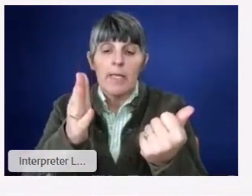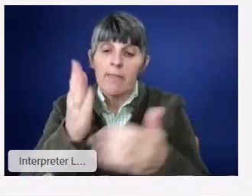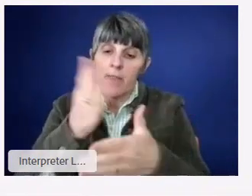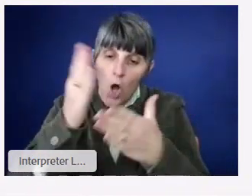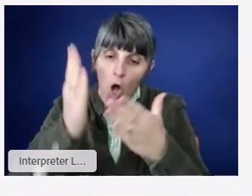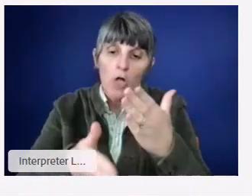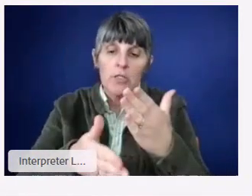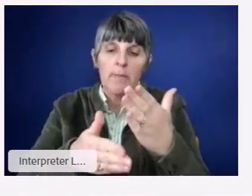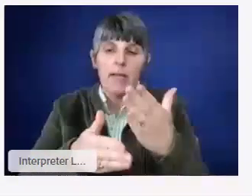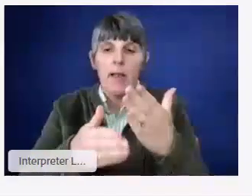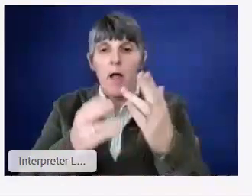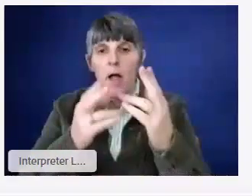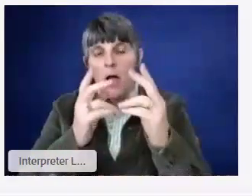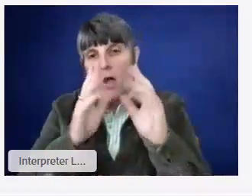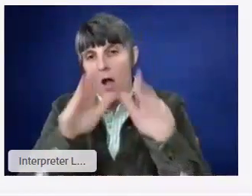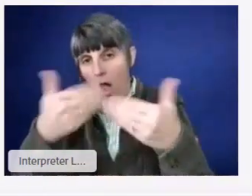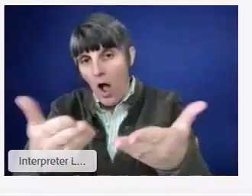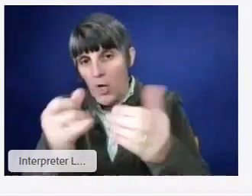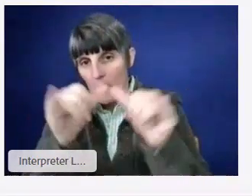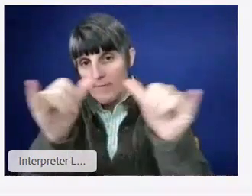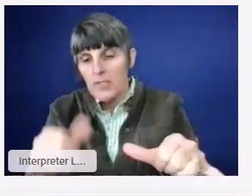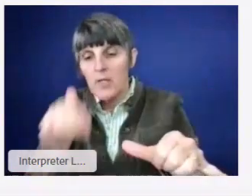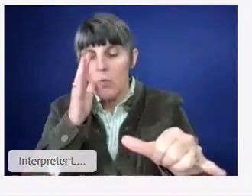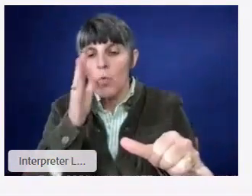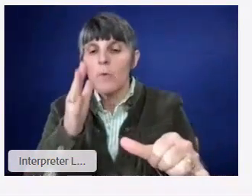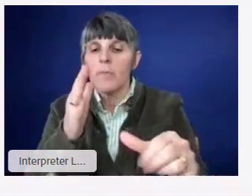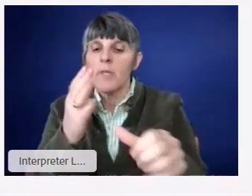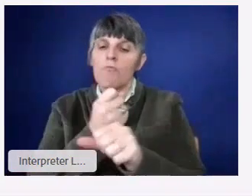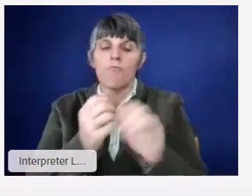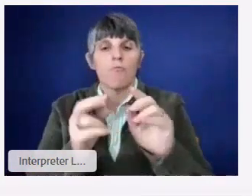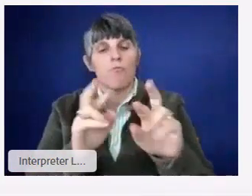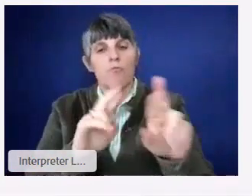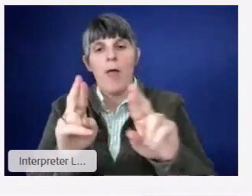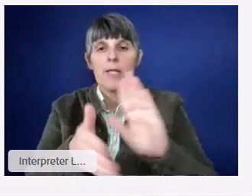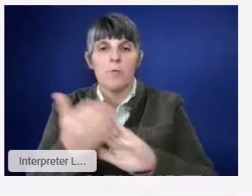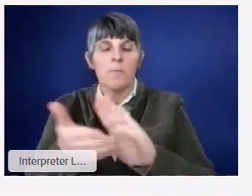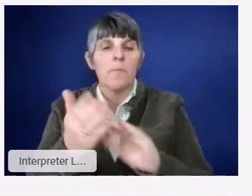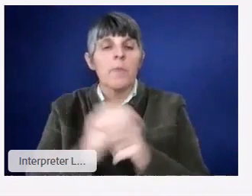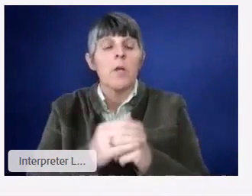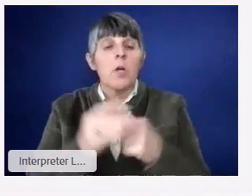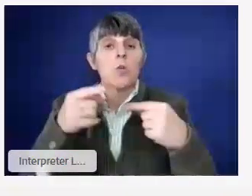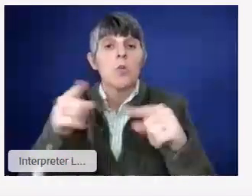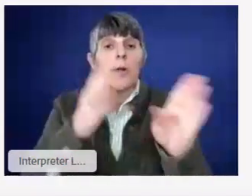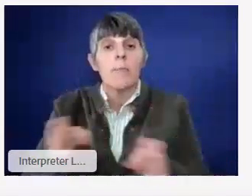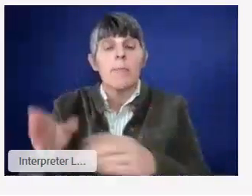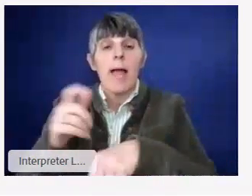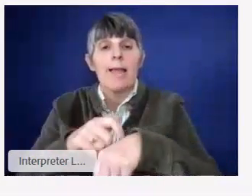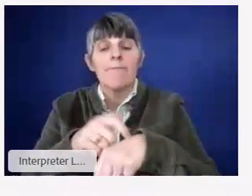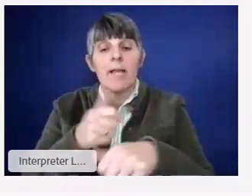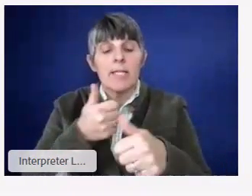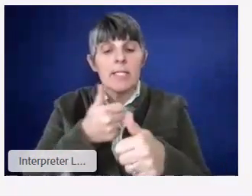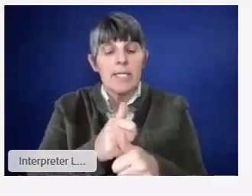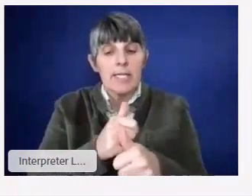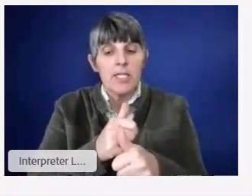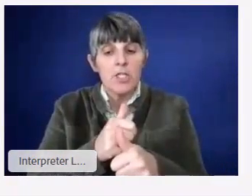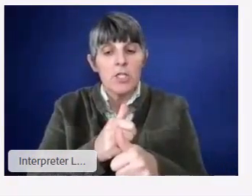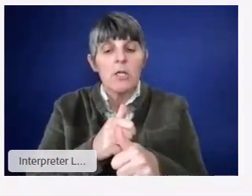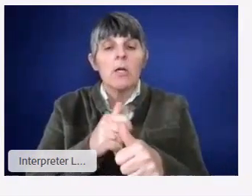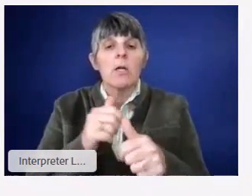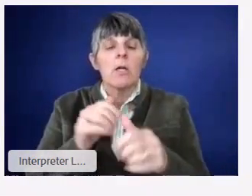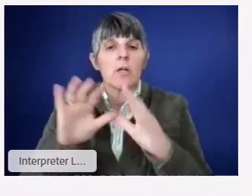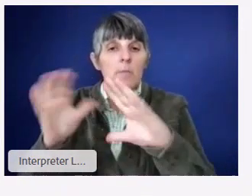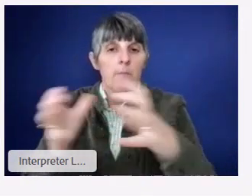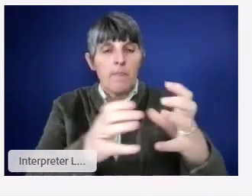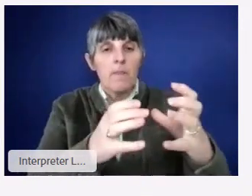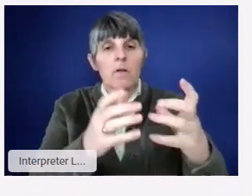of the systems are ready to take on the deployment. During the planning phase, each site developed 14 plans to guide